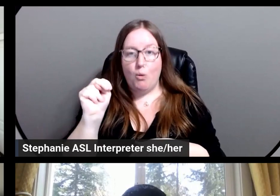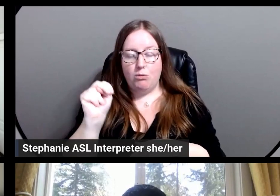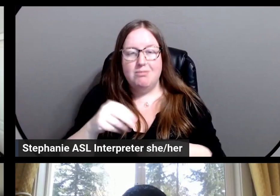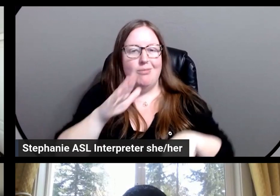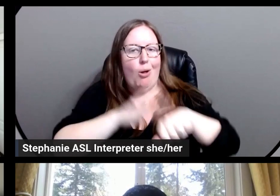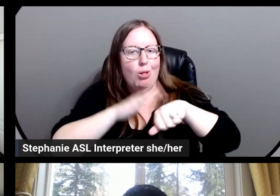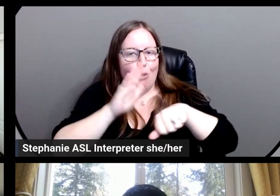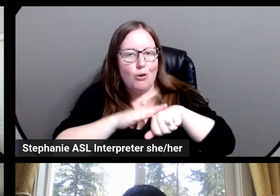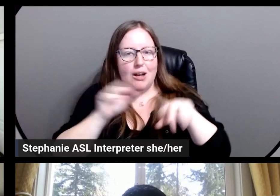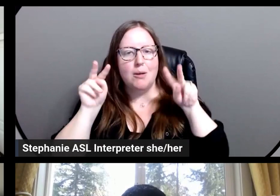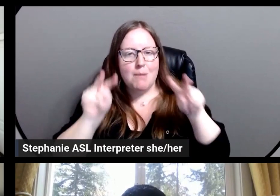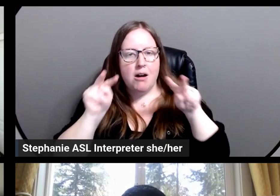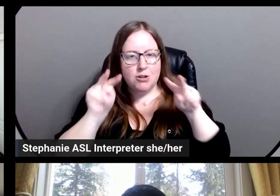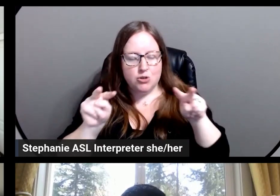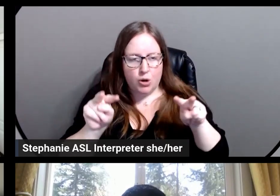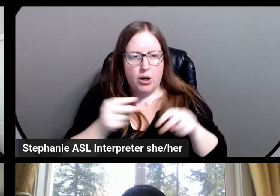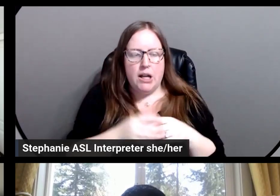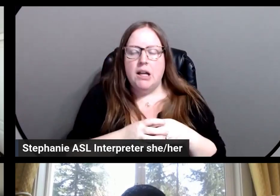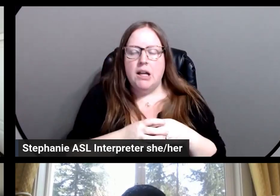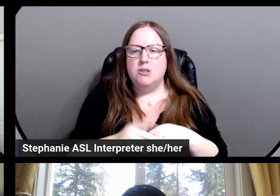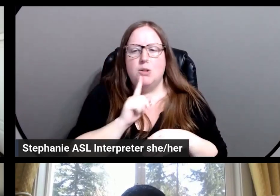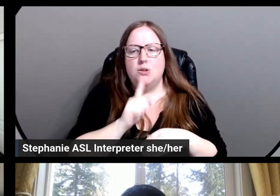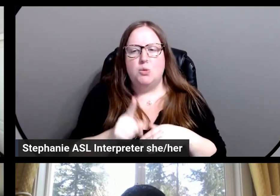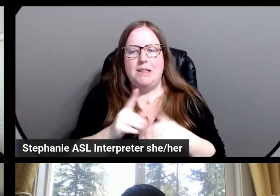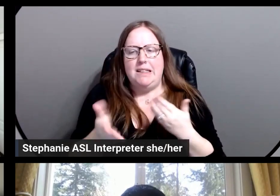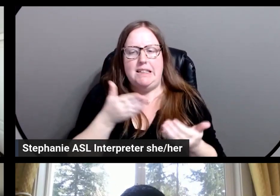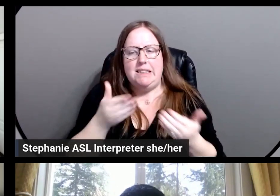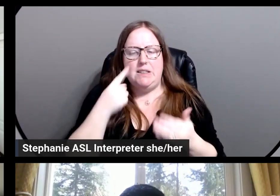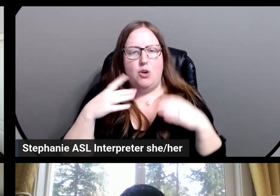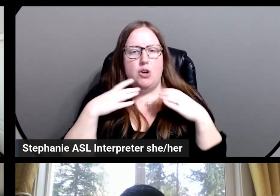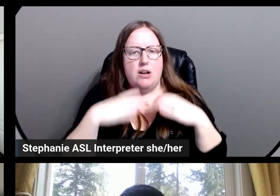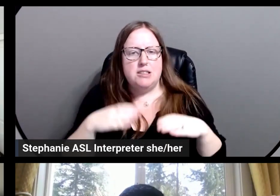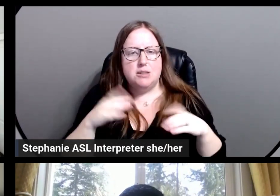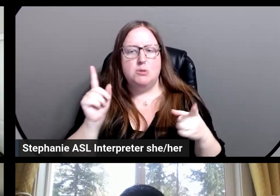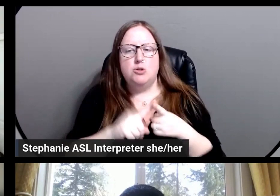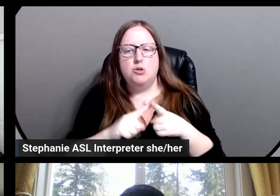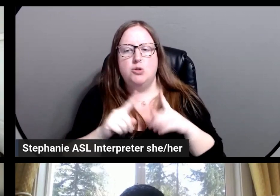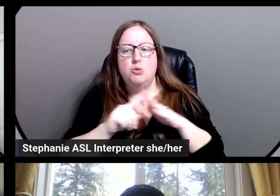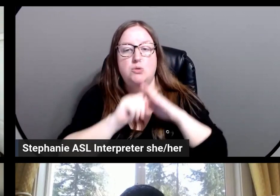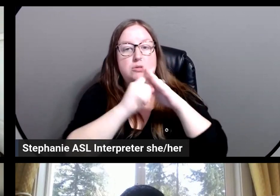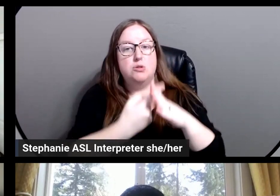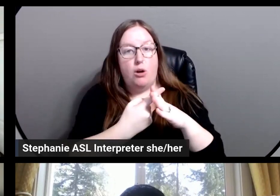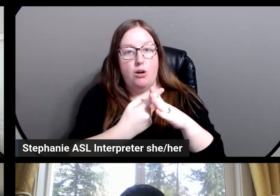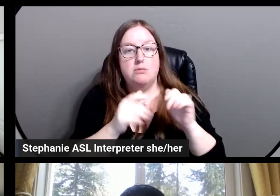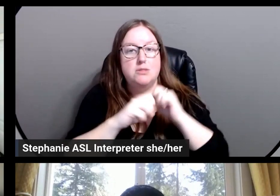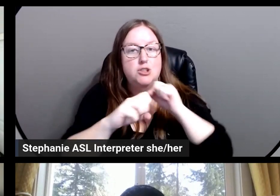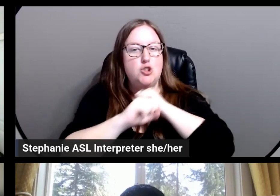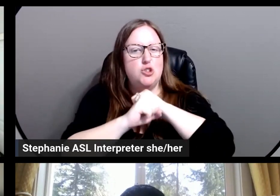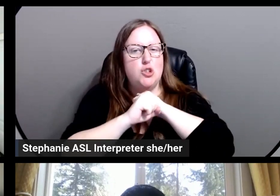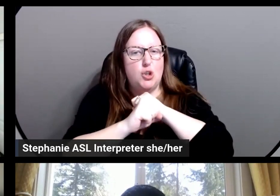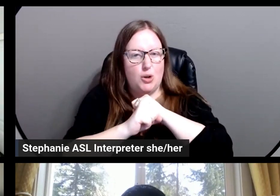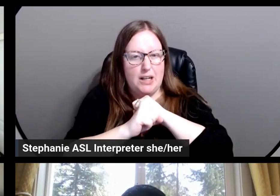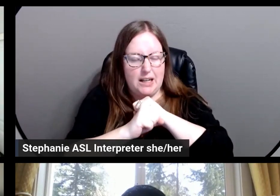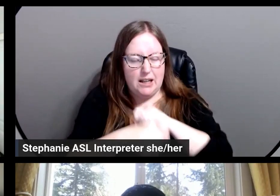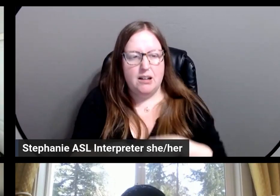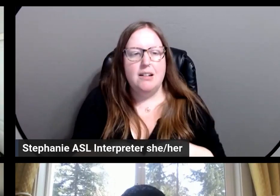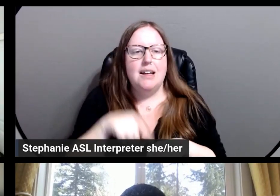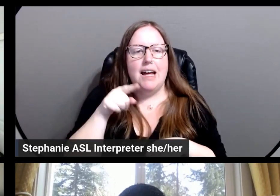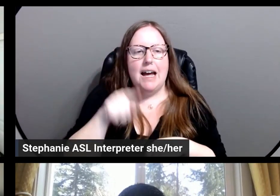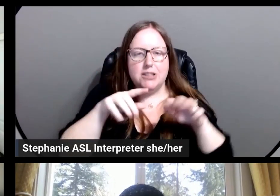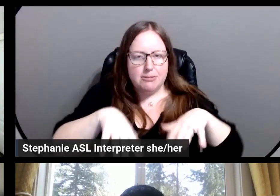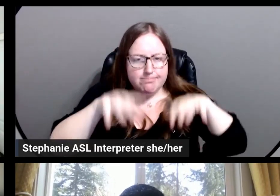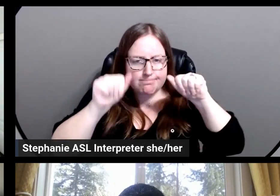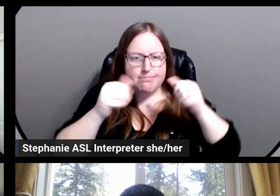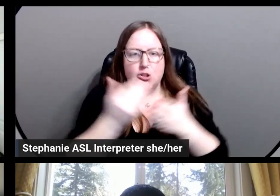or monitoring. So I think this is a easy way for customers to be able to start with their security journey as they adopt new